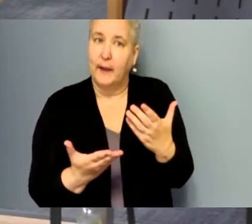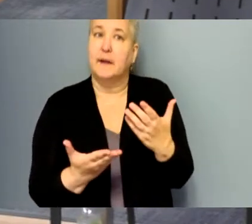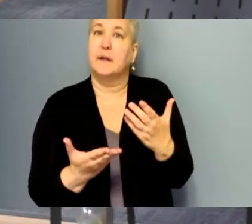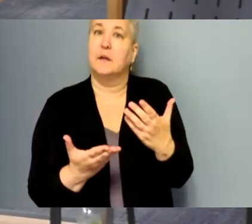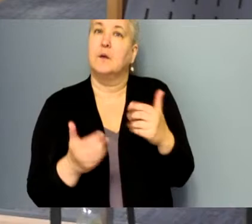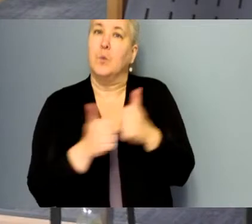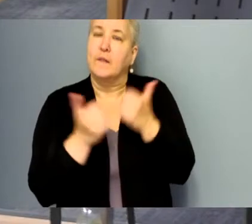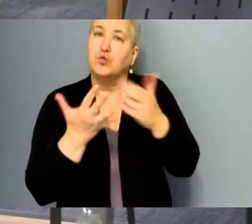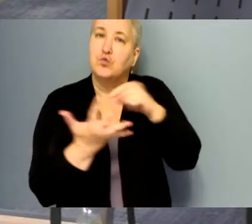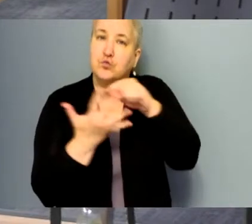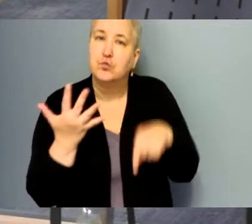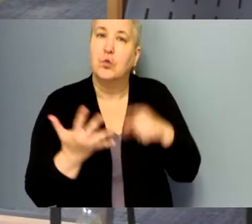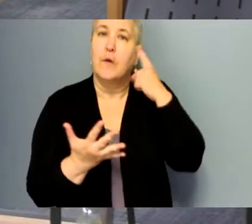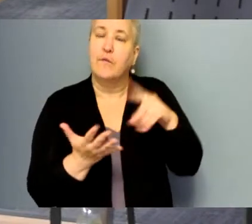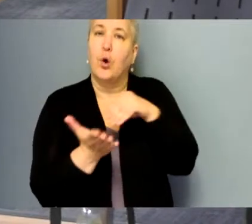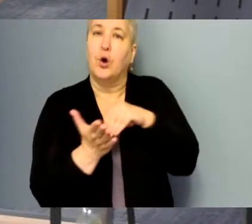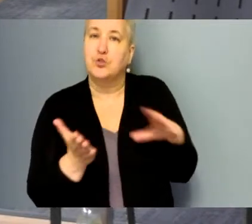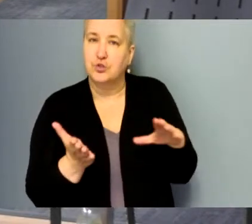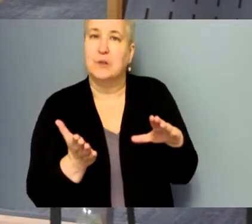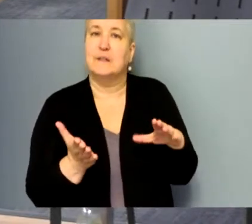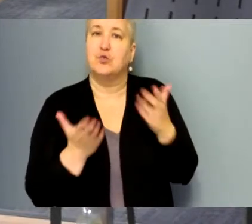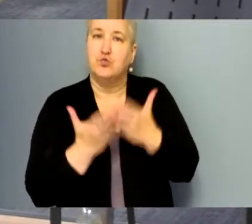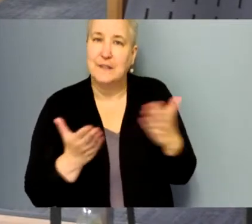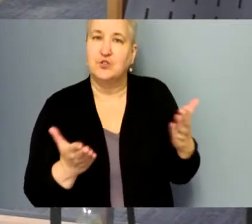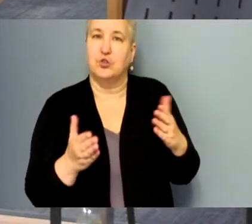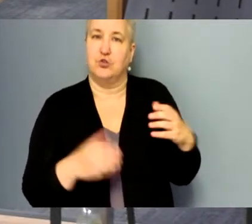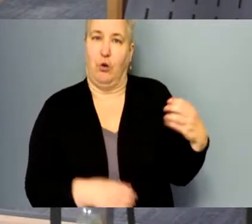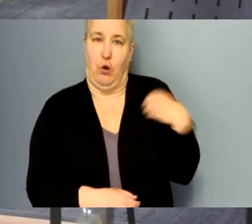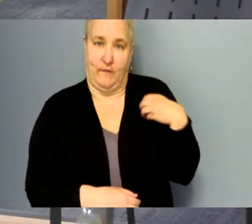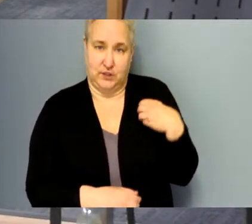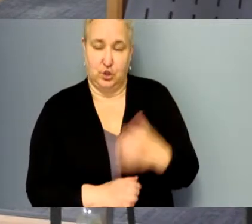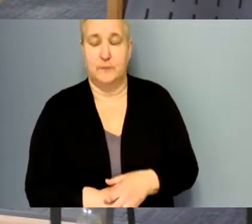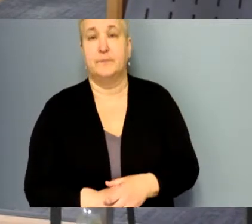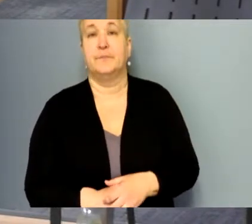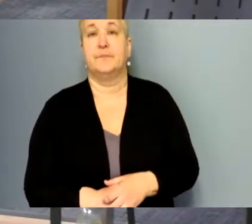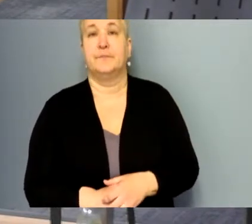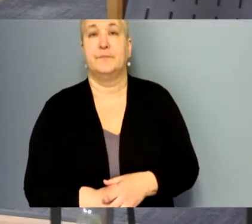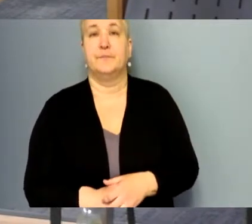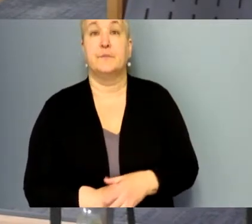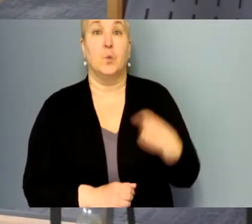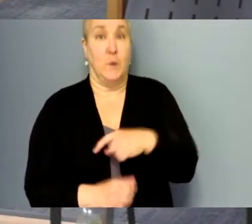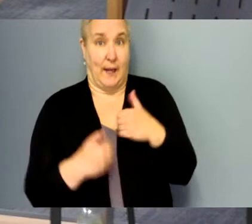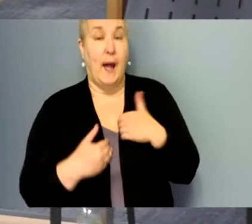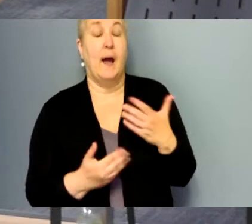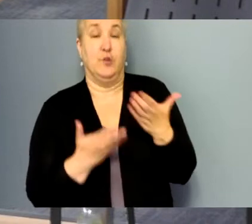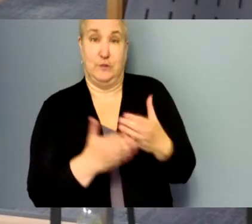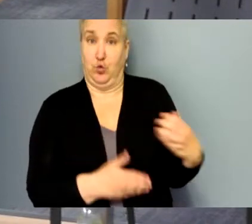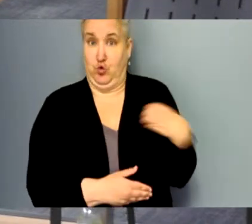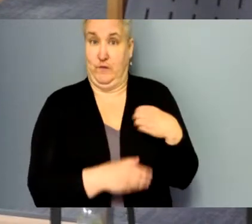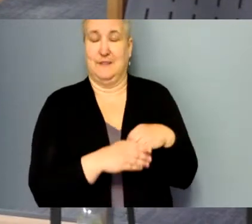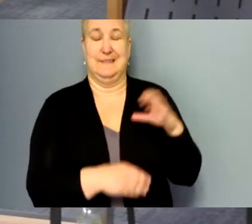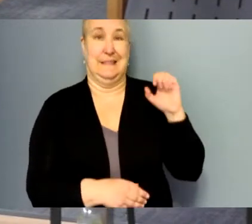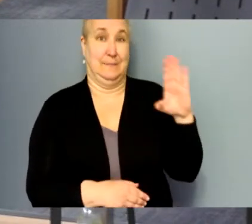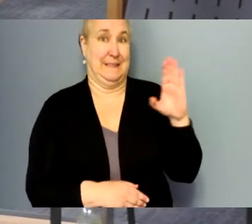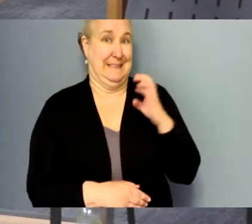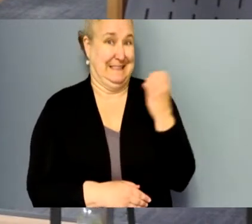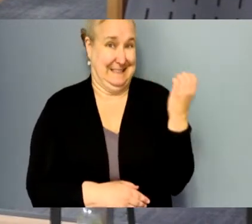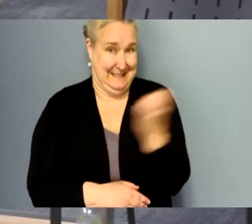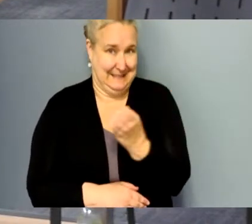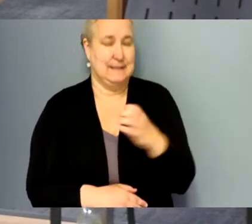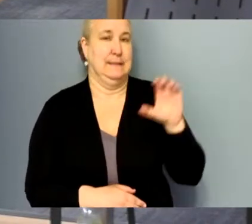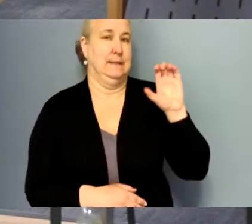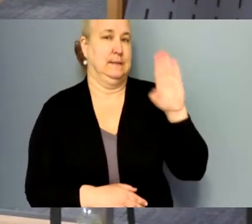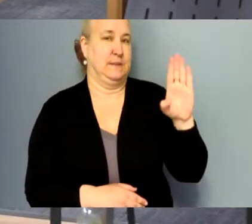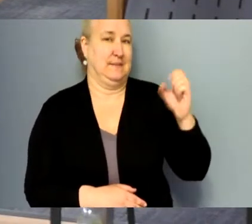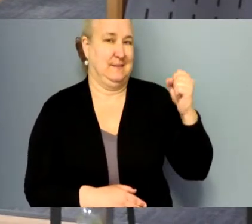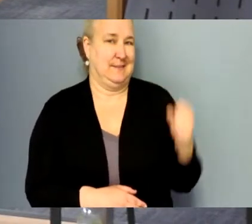with resources for a student resource officer. We have a resource officer at Central Bucks East and Central Bucks South.